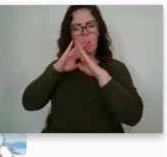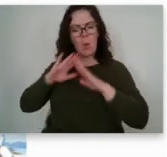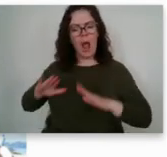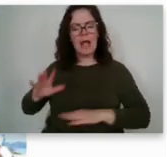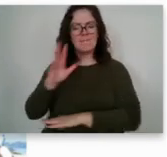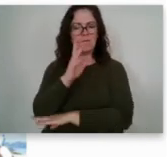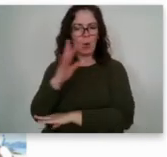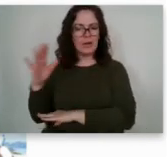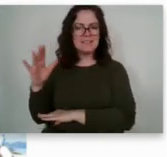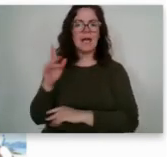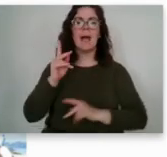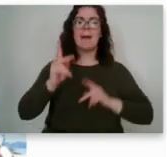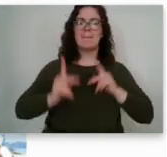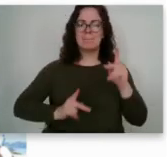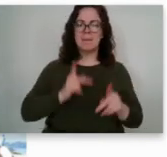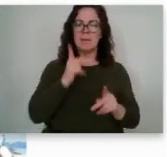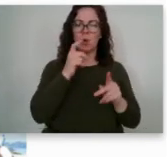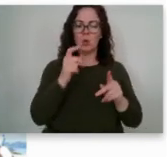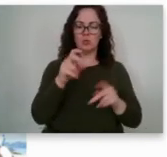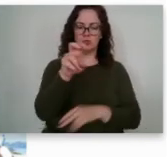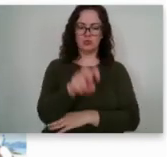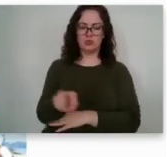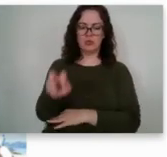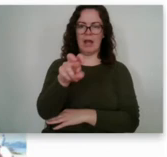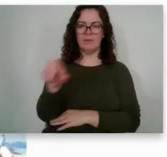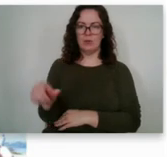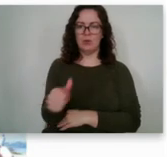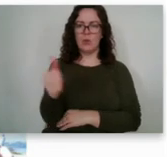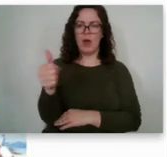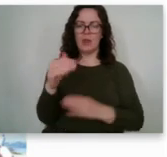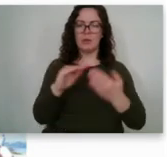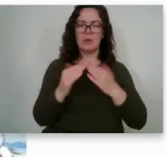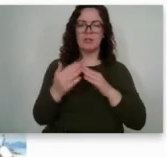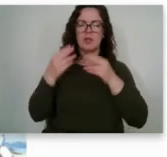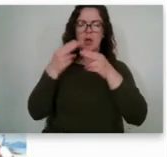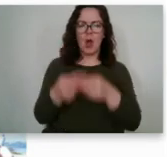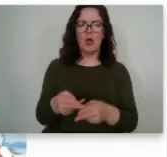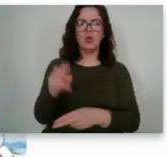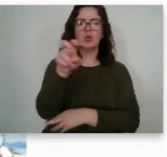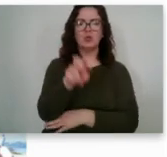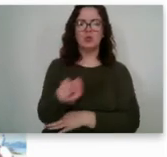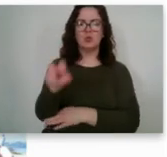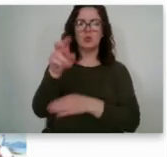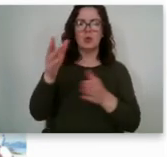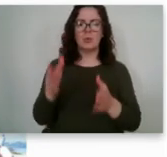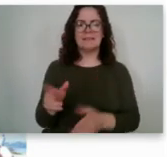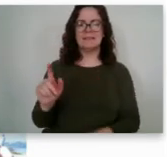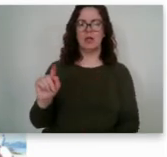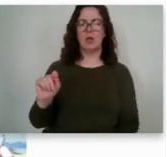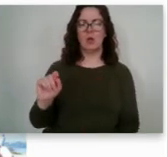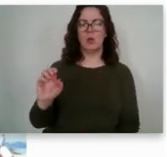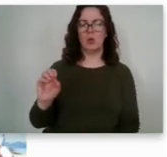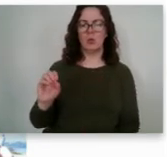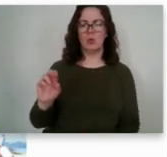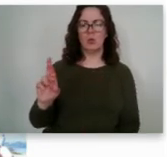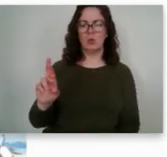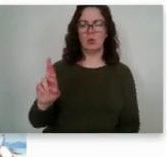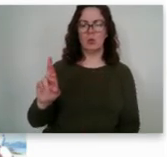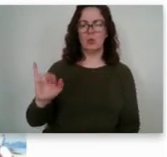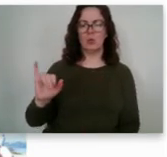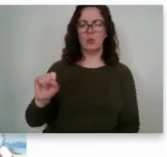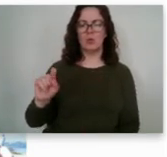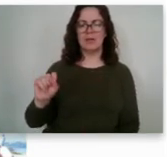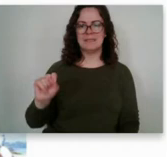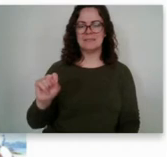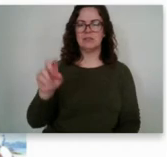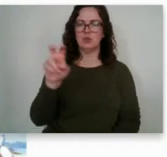to other communities are called tourists. They go to see new places. They also go to meet new people.